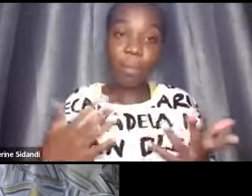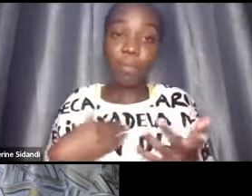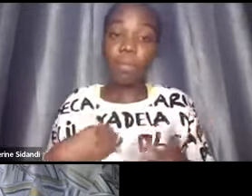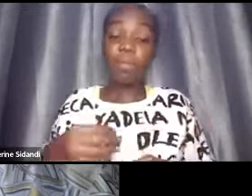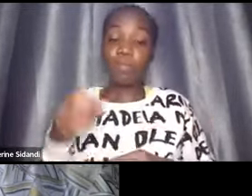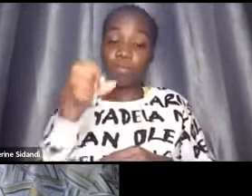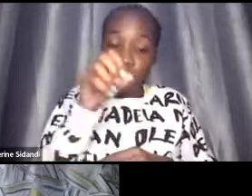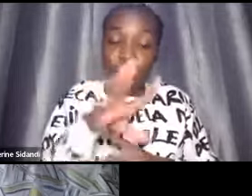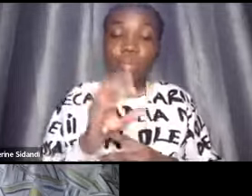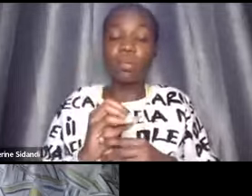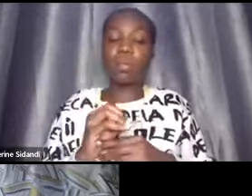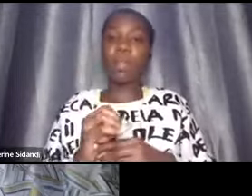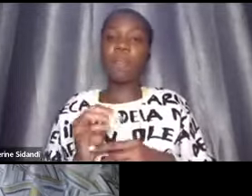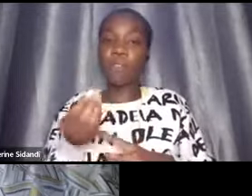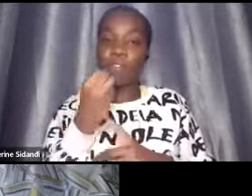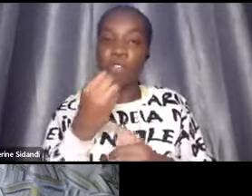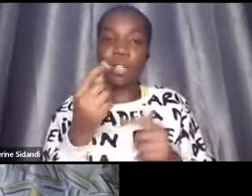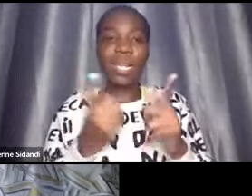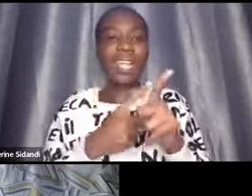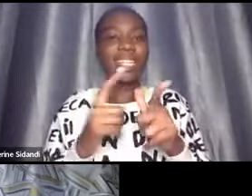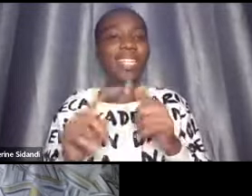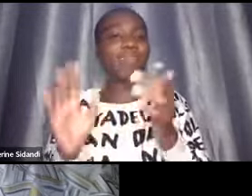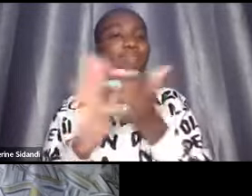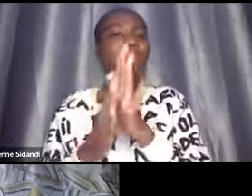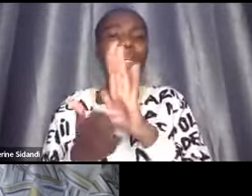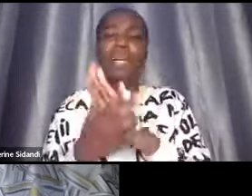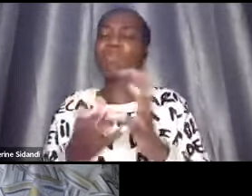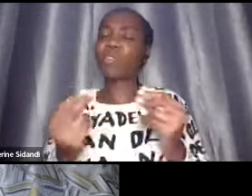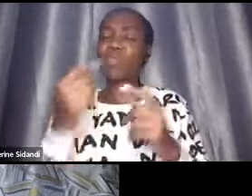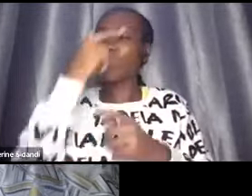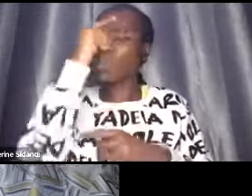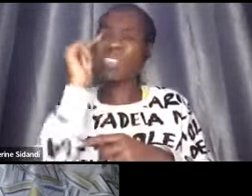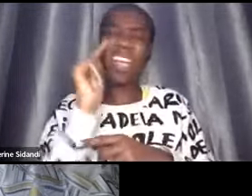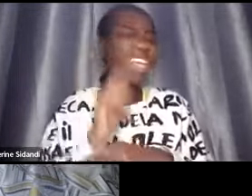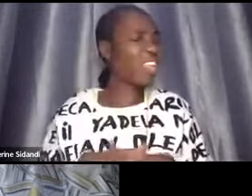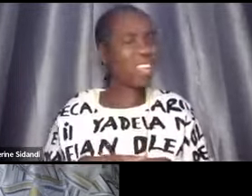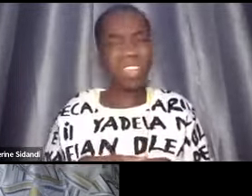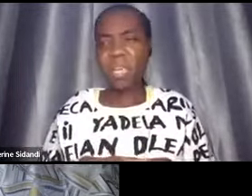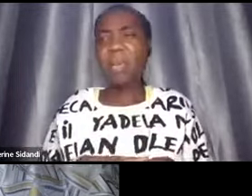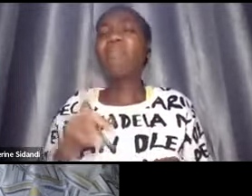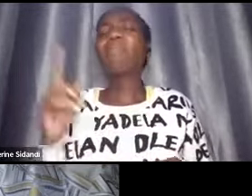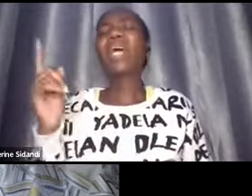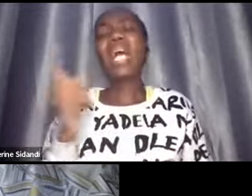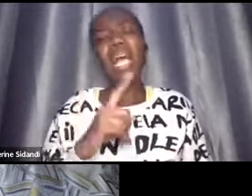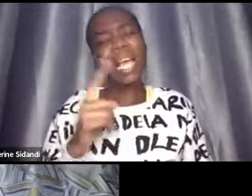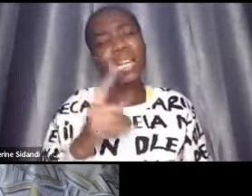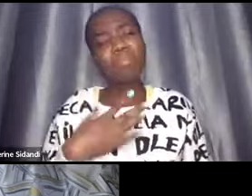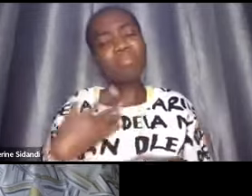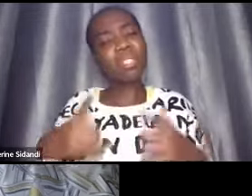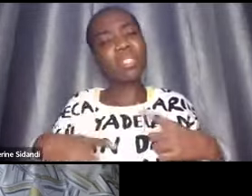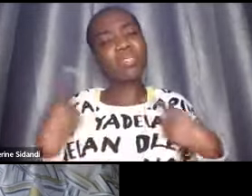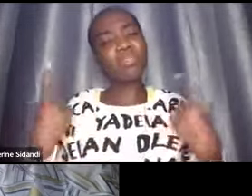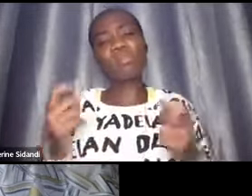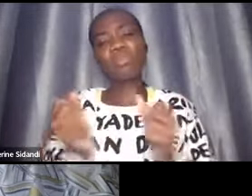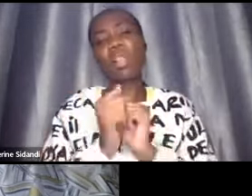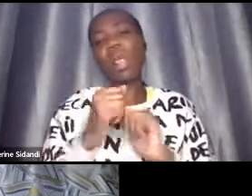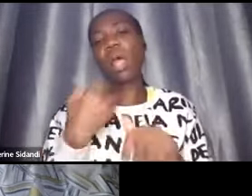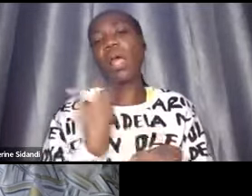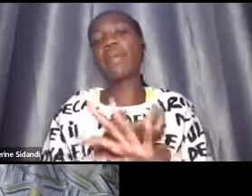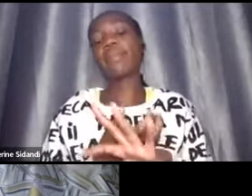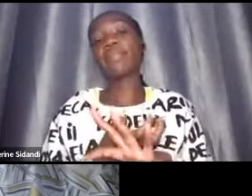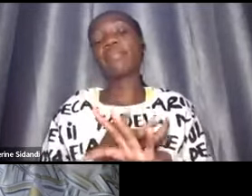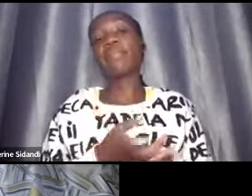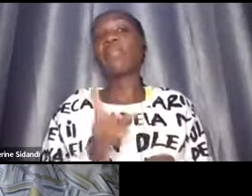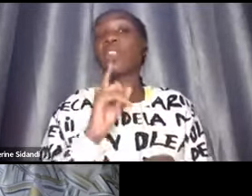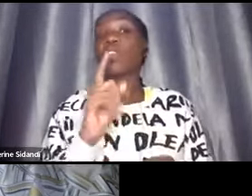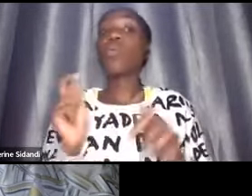so that he is soft. He's so harsh. I can't live with this man for the rest of my life. I have to do something. So what the witch doctor